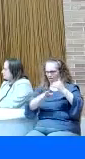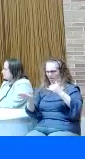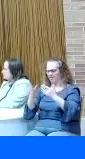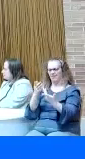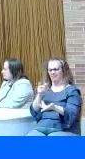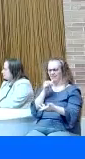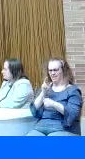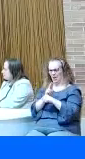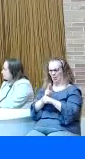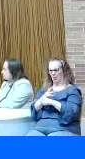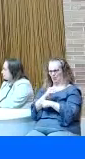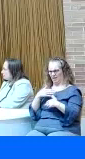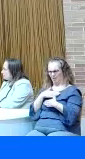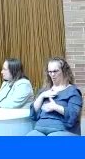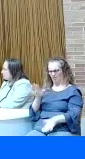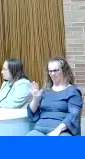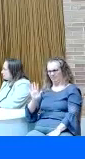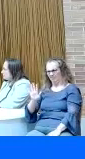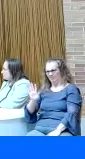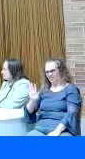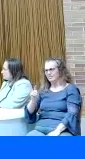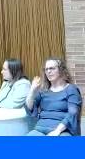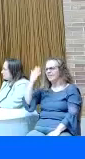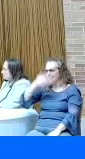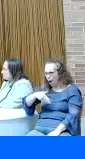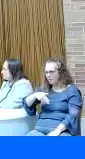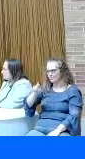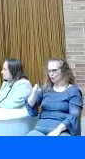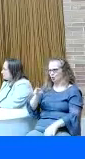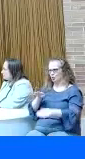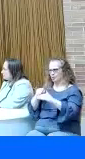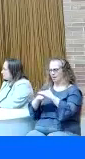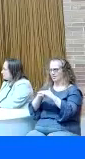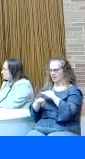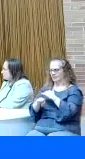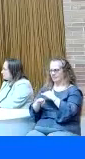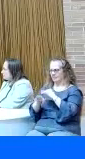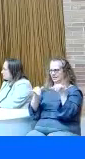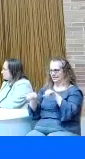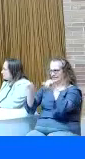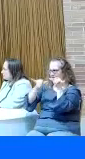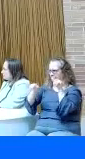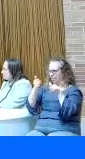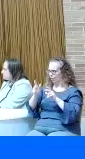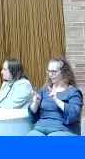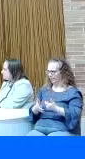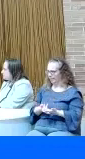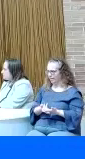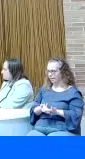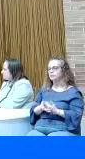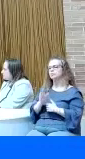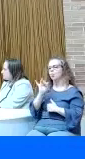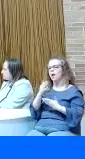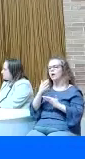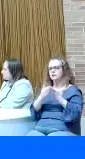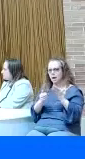that's not use and enjoyment of one's home home you want to go in and out through the front door just like everybody else is so those are some of the pieces of the puzzle that we're looking at when we